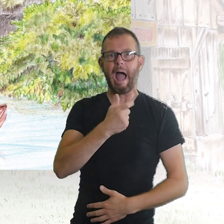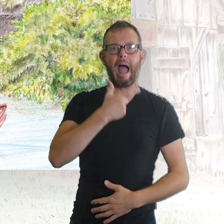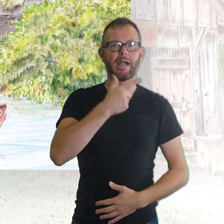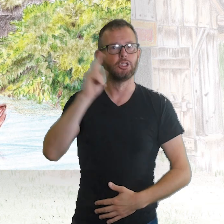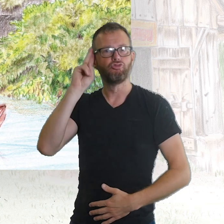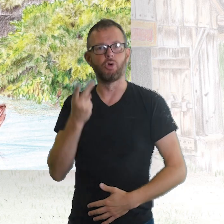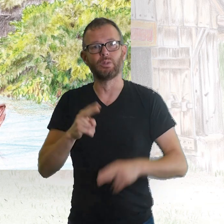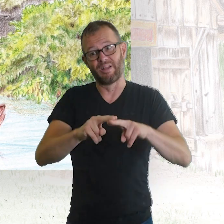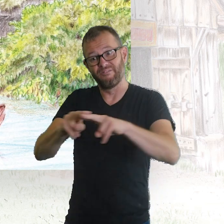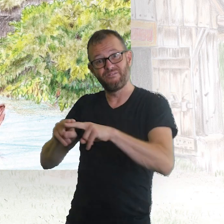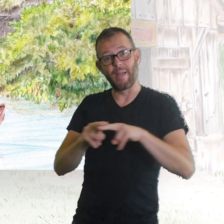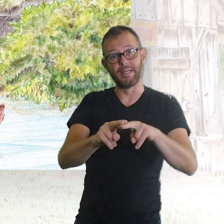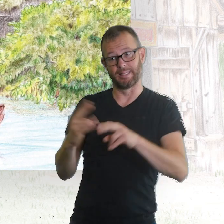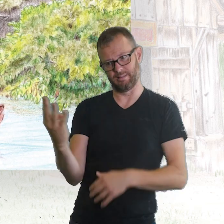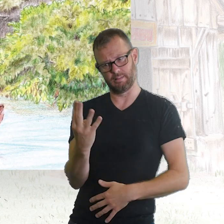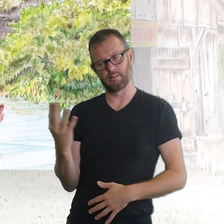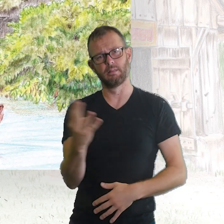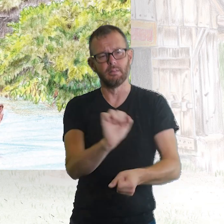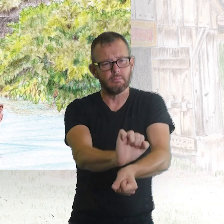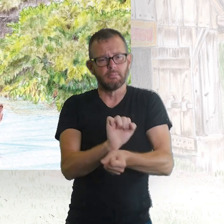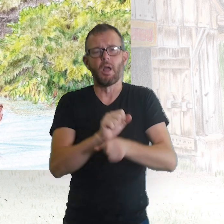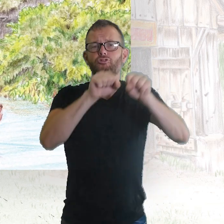Alex and Rosie's family hired a rowing boat.